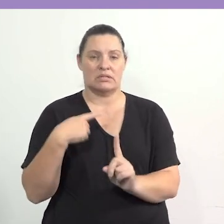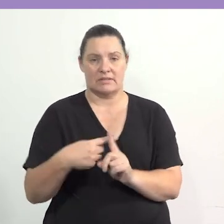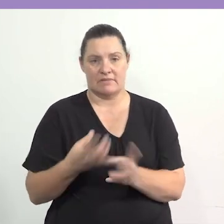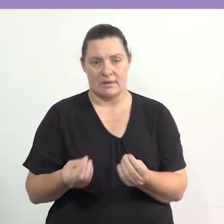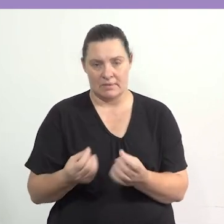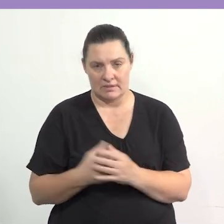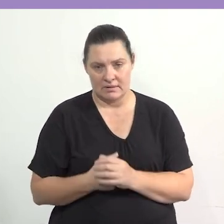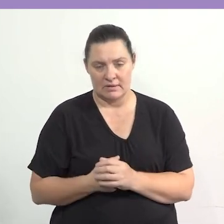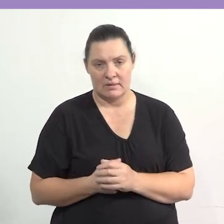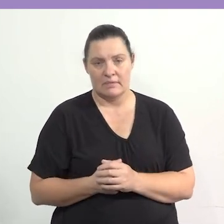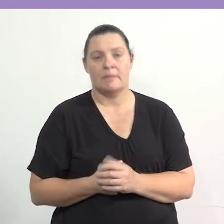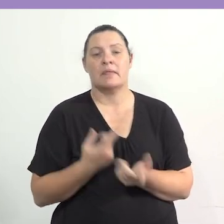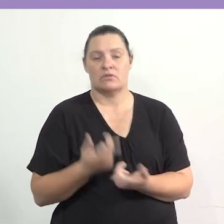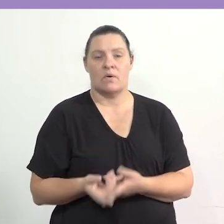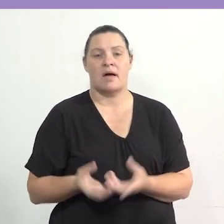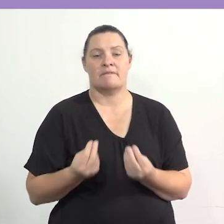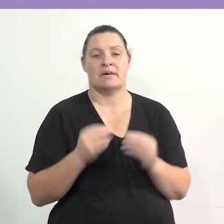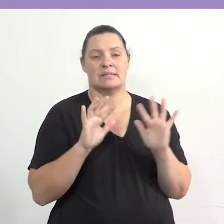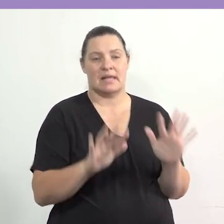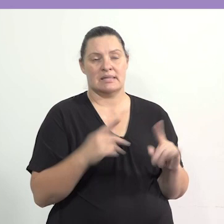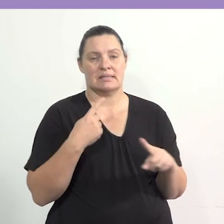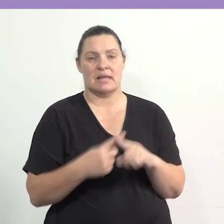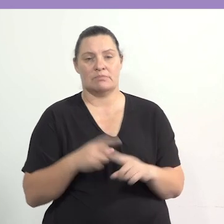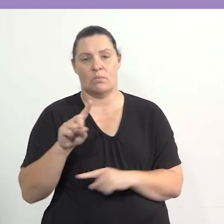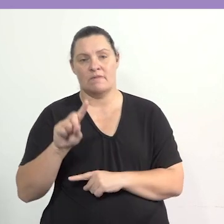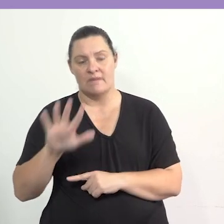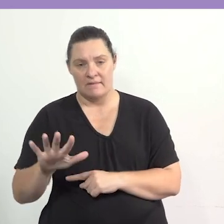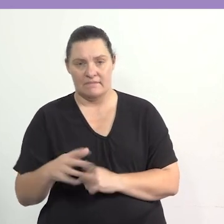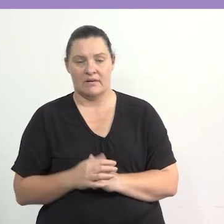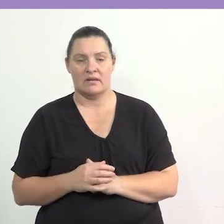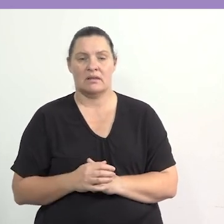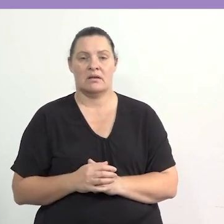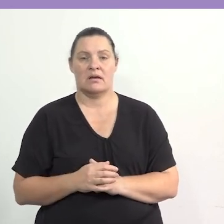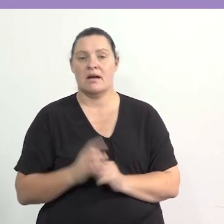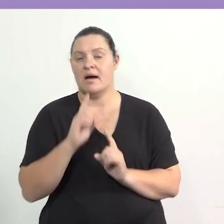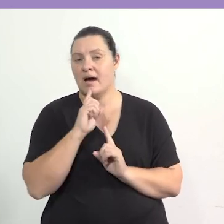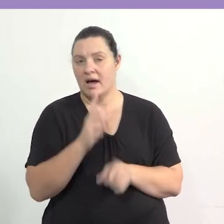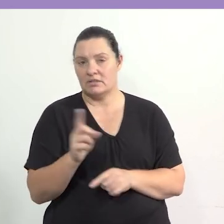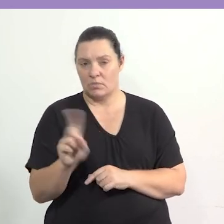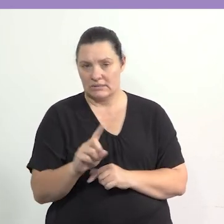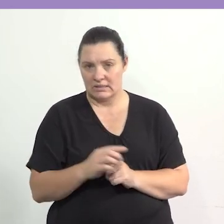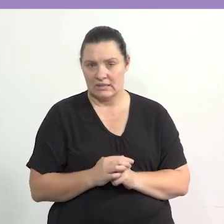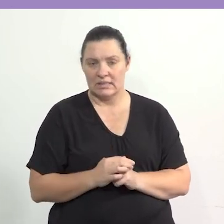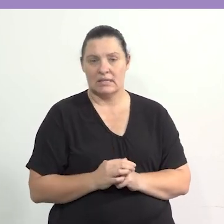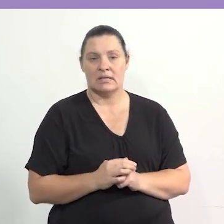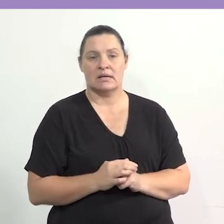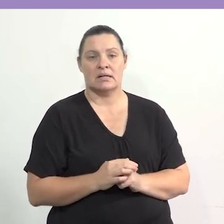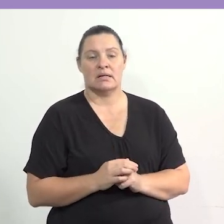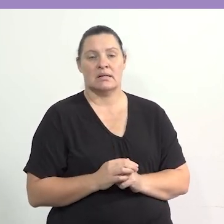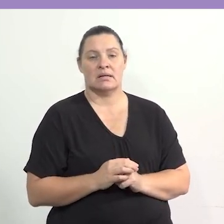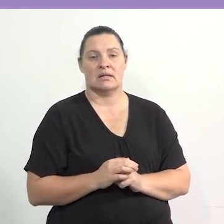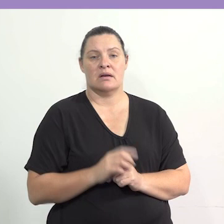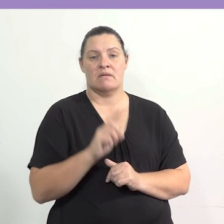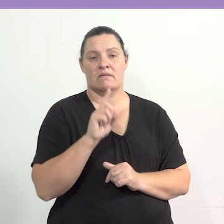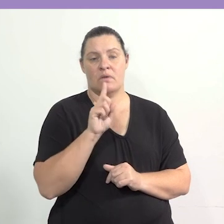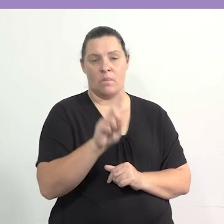us a positive answer. Then we have 10 multiplied by 15. Remember, these are 10 groups of 15.